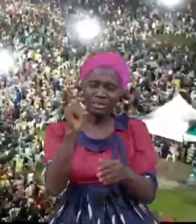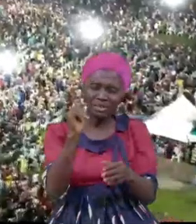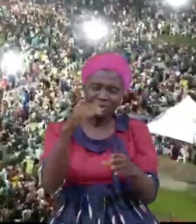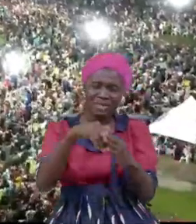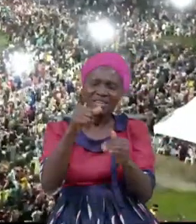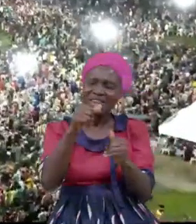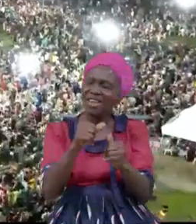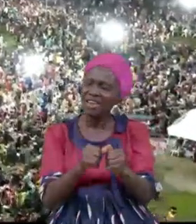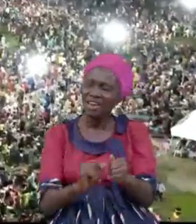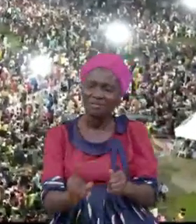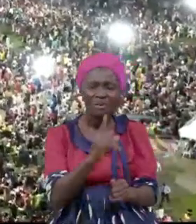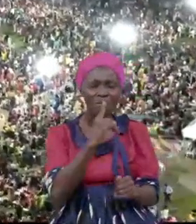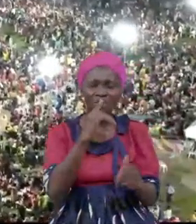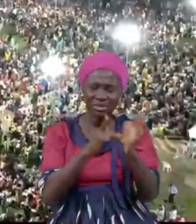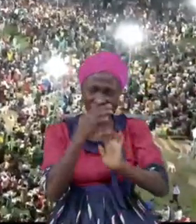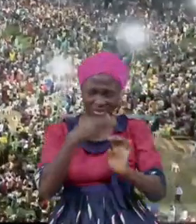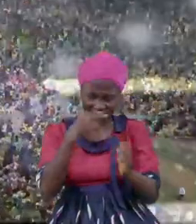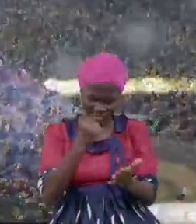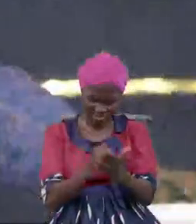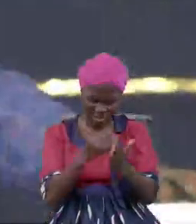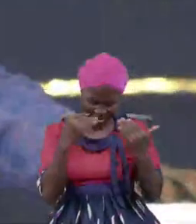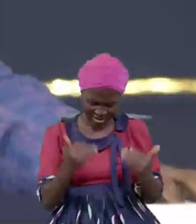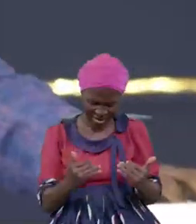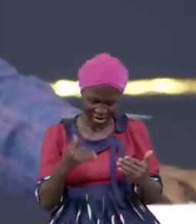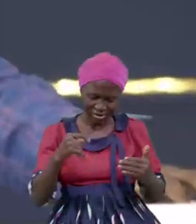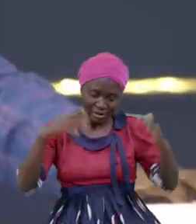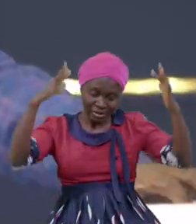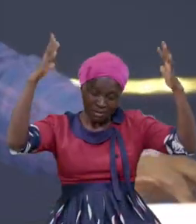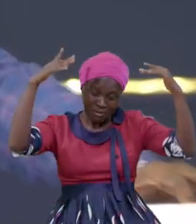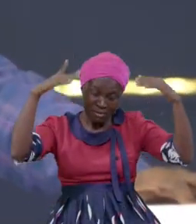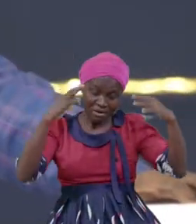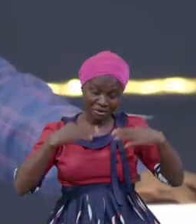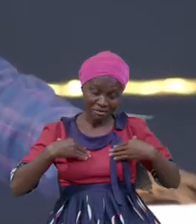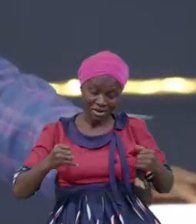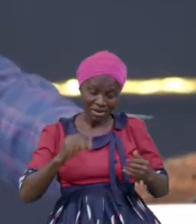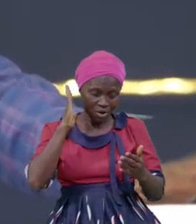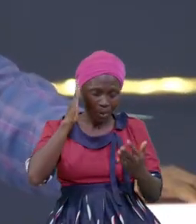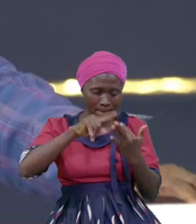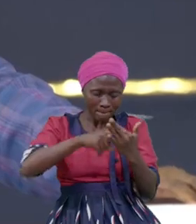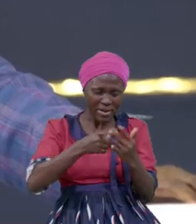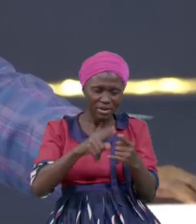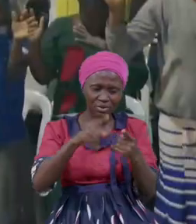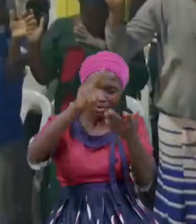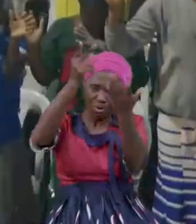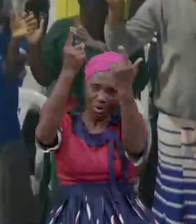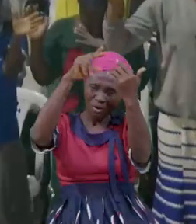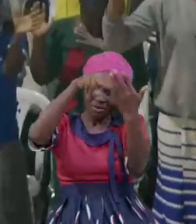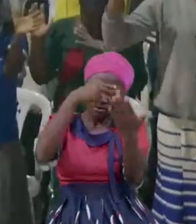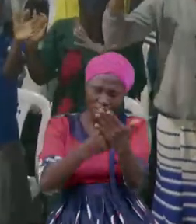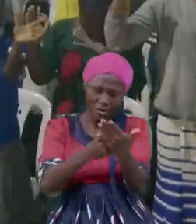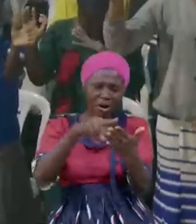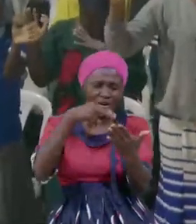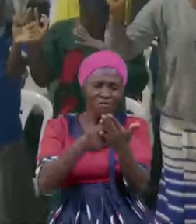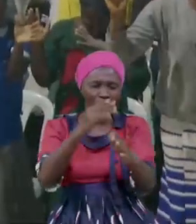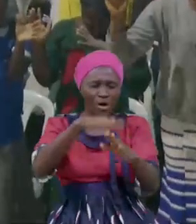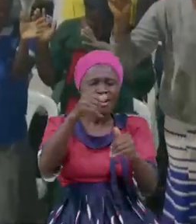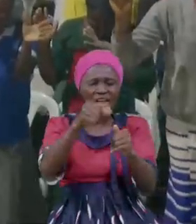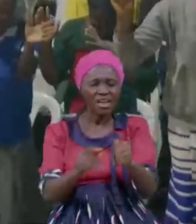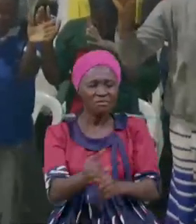Now the rain of healing will begin to fall. Let it fall on everyone. From